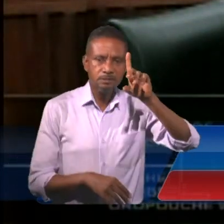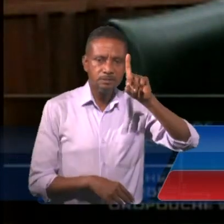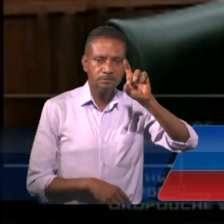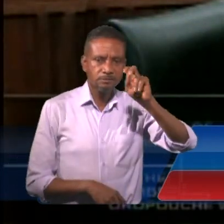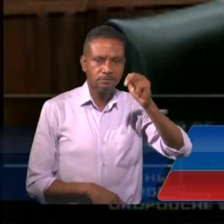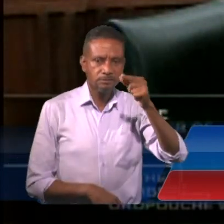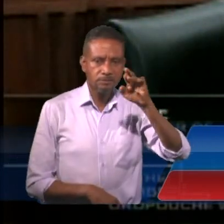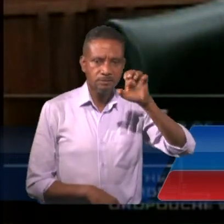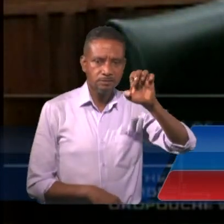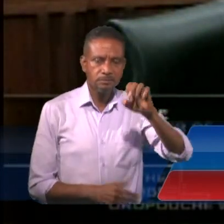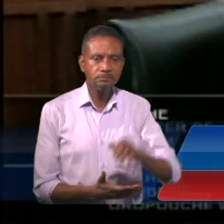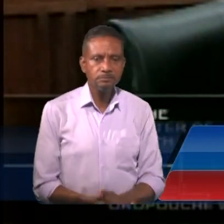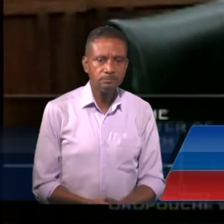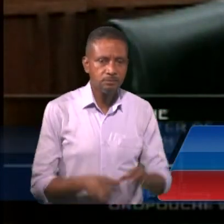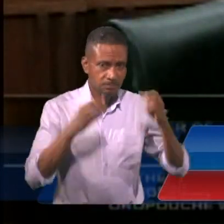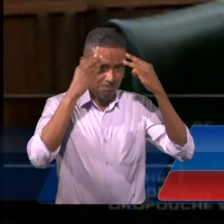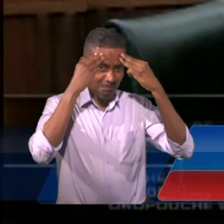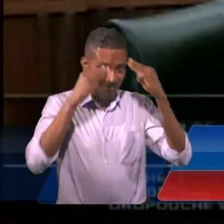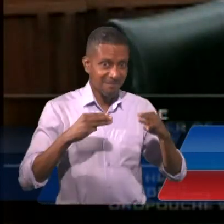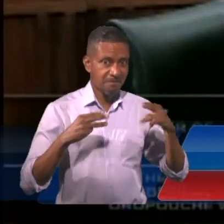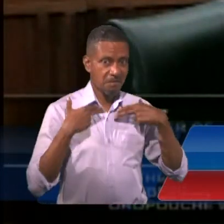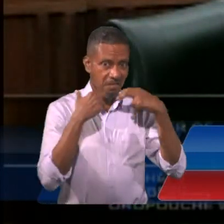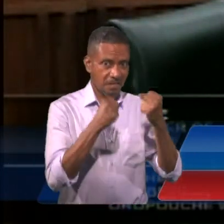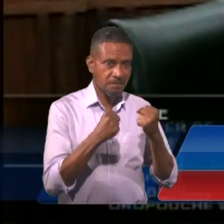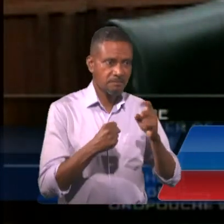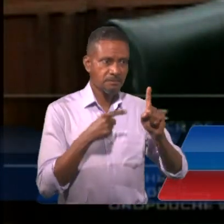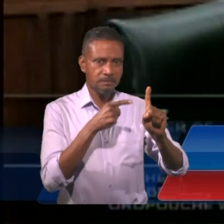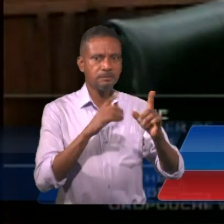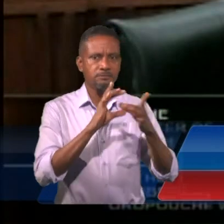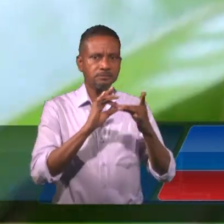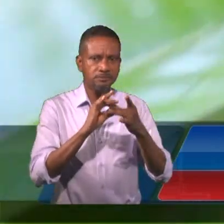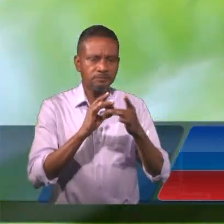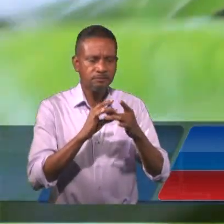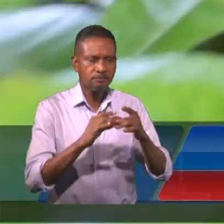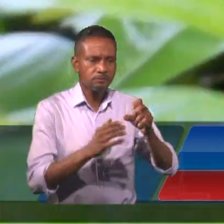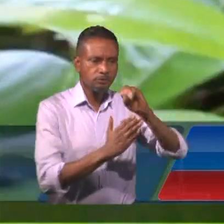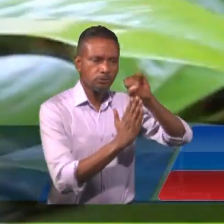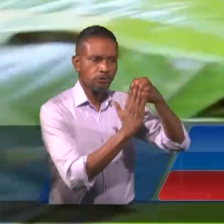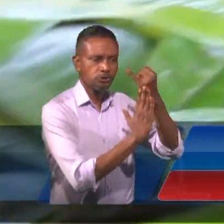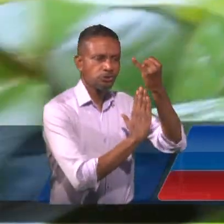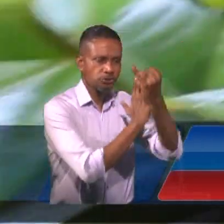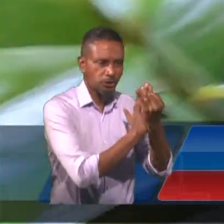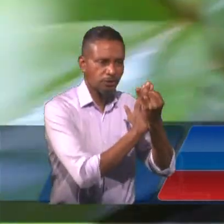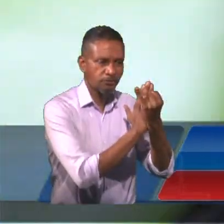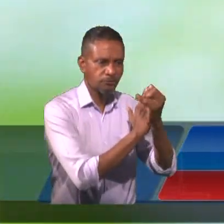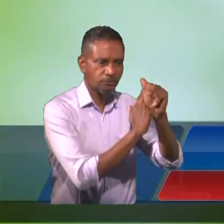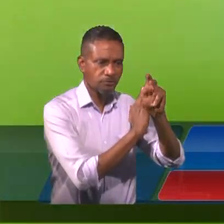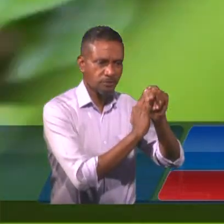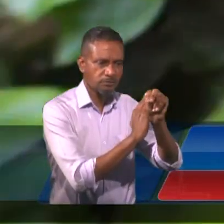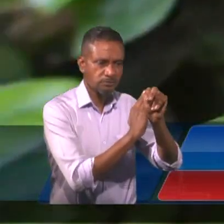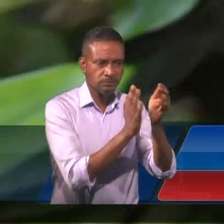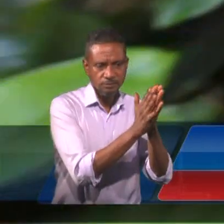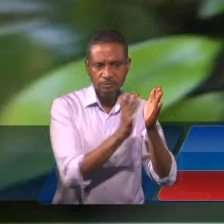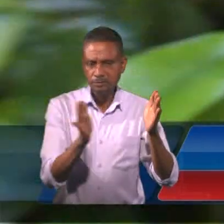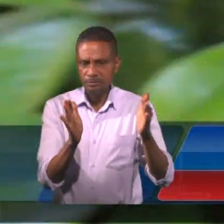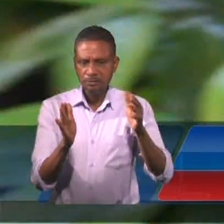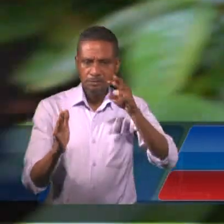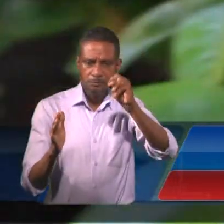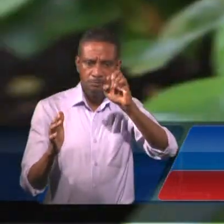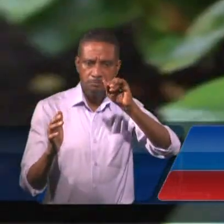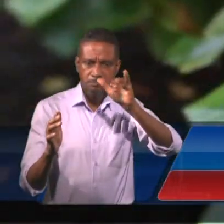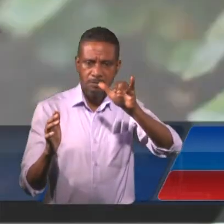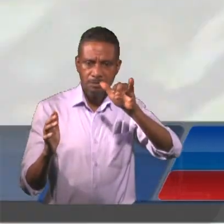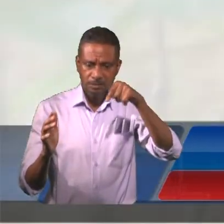June confirmed that from January to May 2024, there were 123 cases of dengue